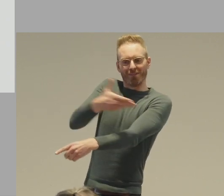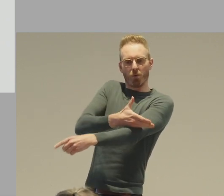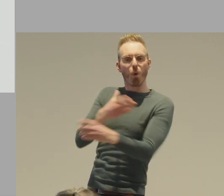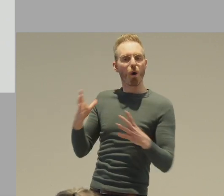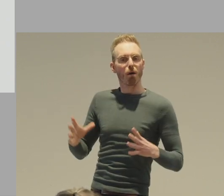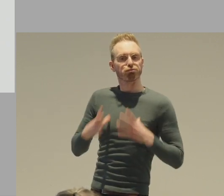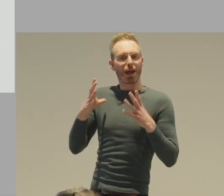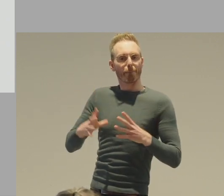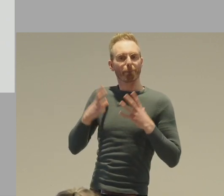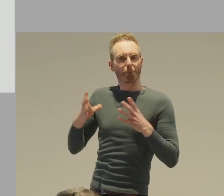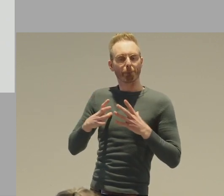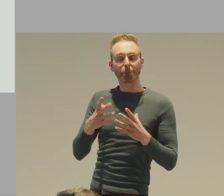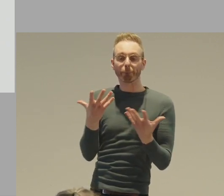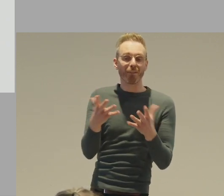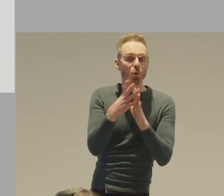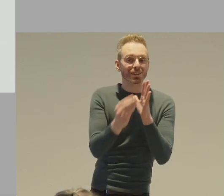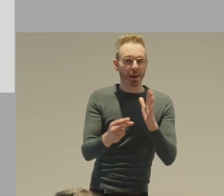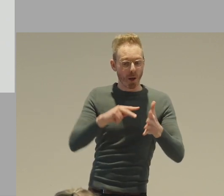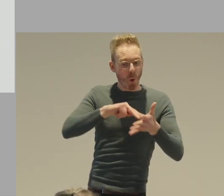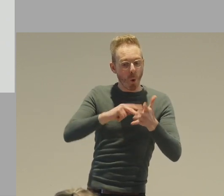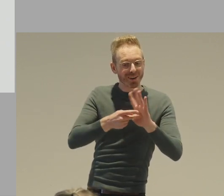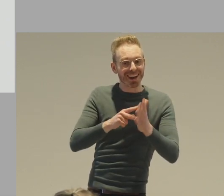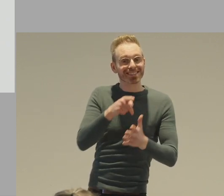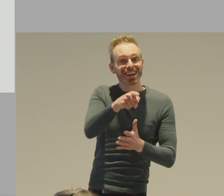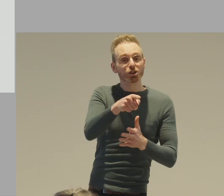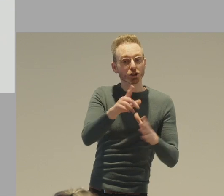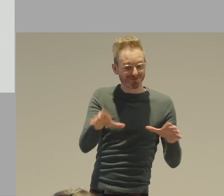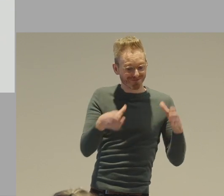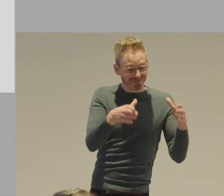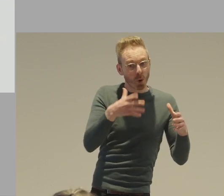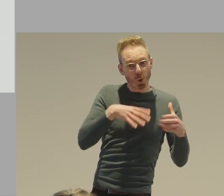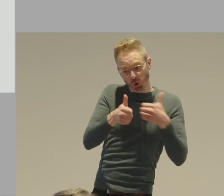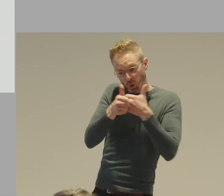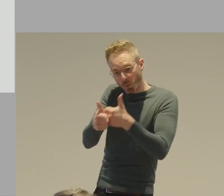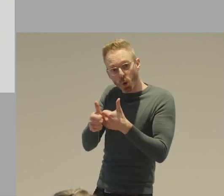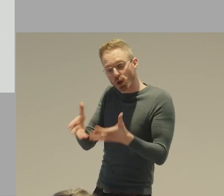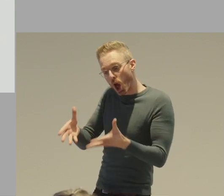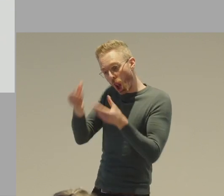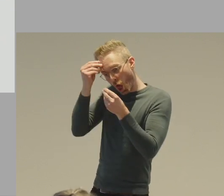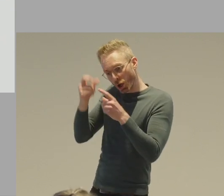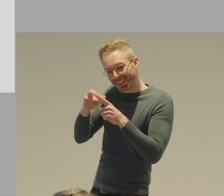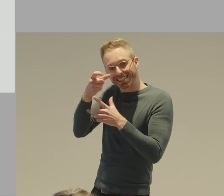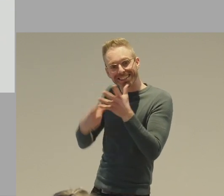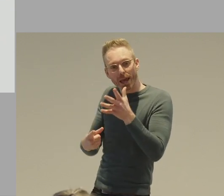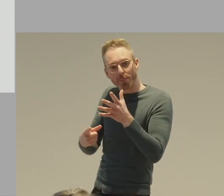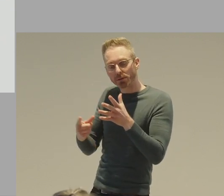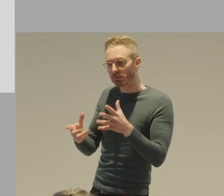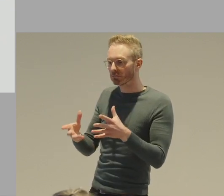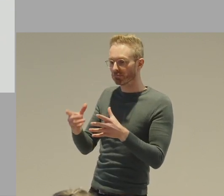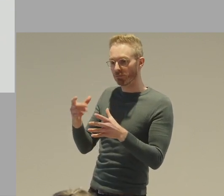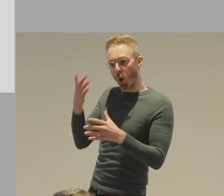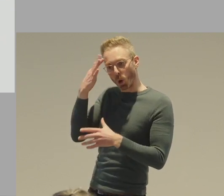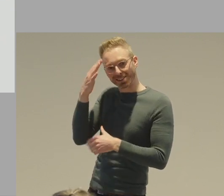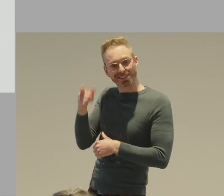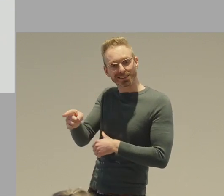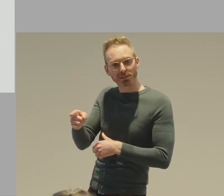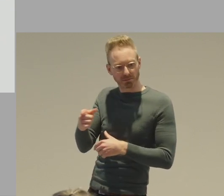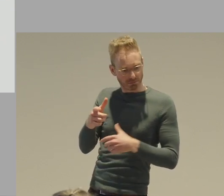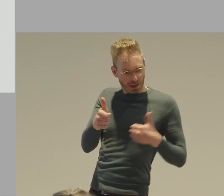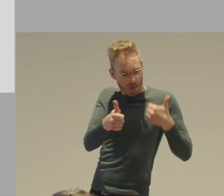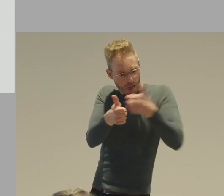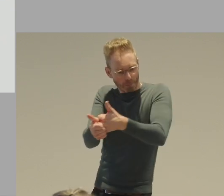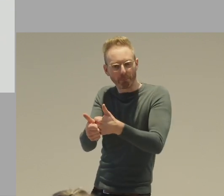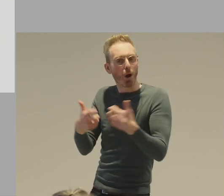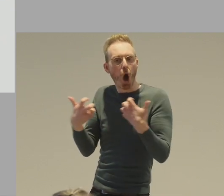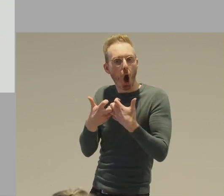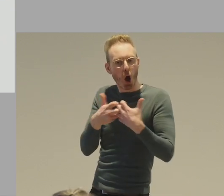that is maybe supporting learning disabled or autistic people to start doing some work. Or if you're a disabled person yourself and you're beginning to work